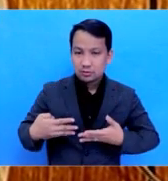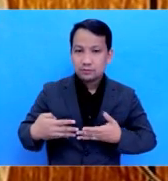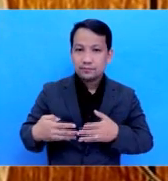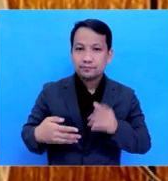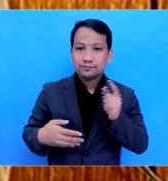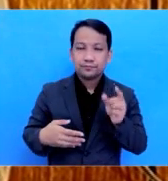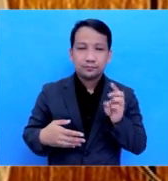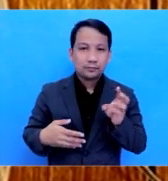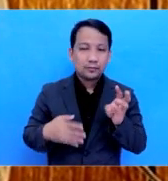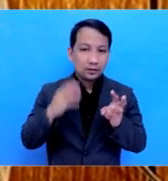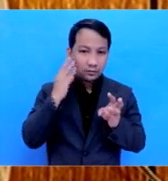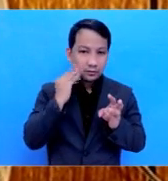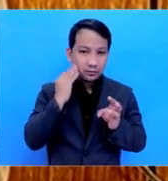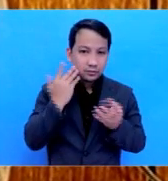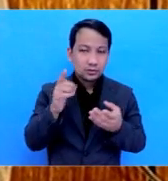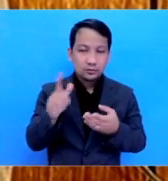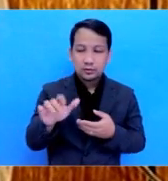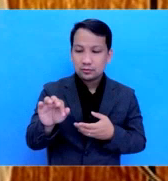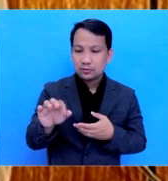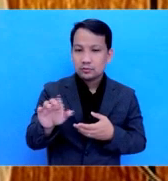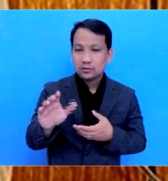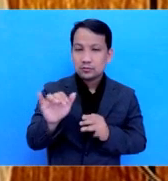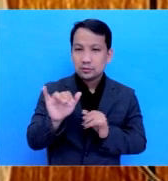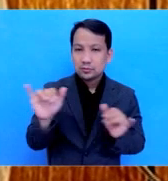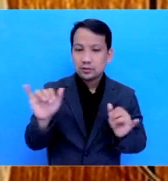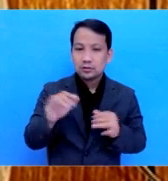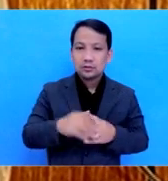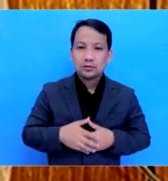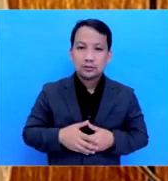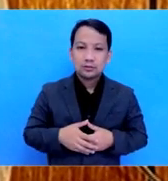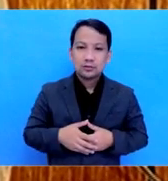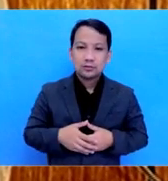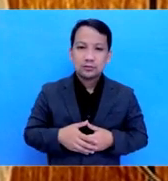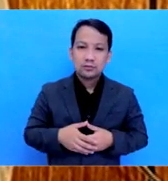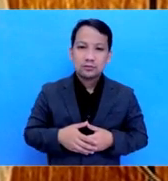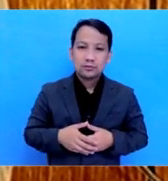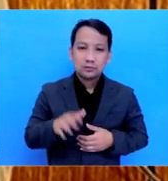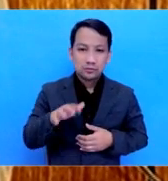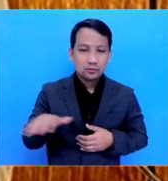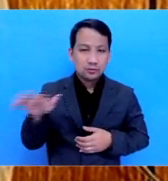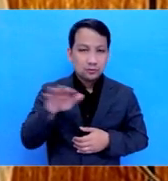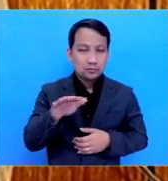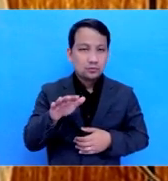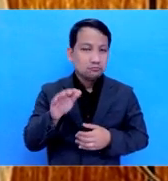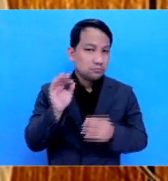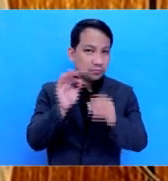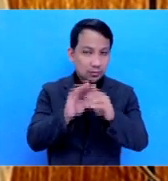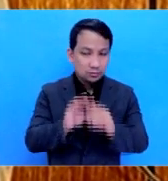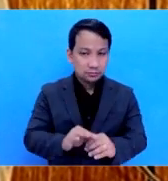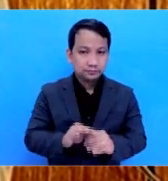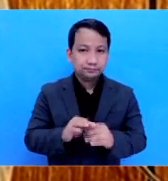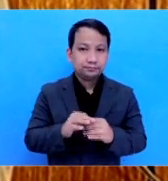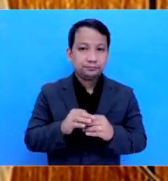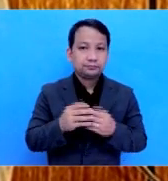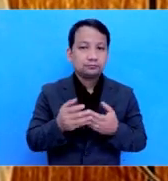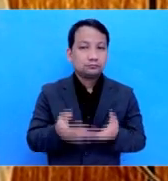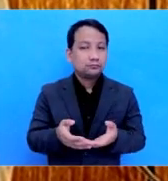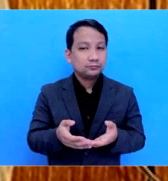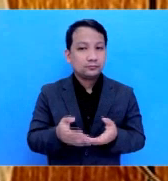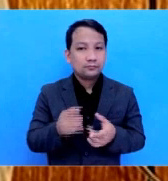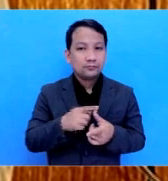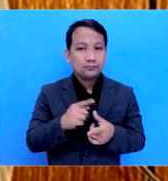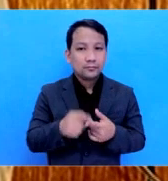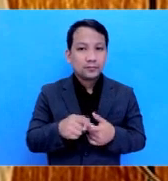experience and the 2019 experience of automated elections. You know, palagay ko